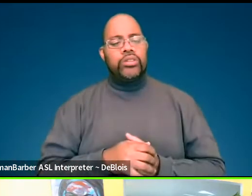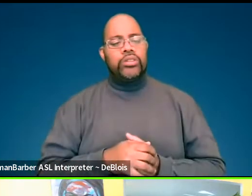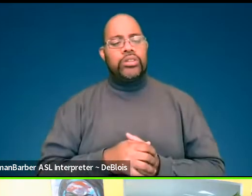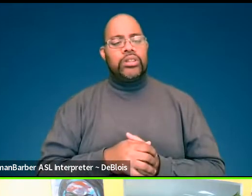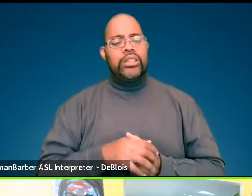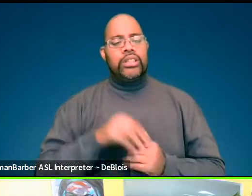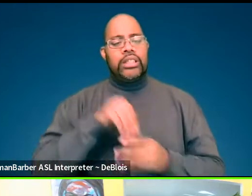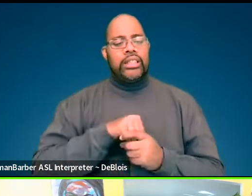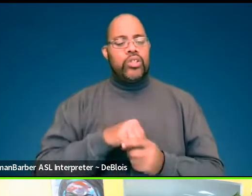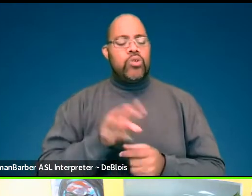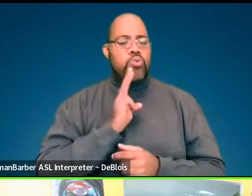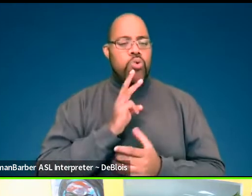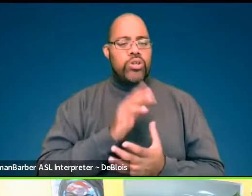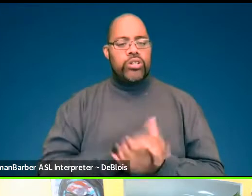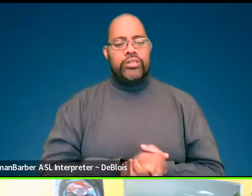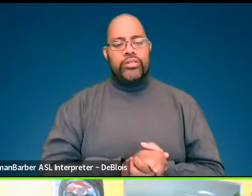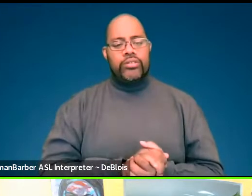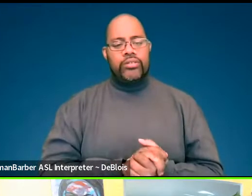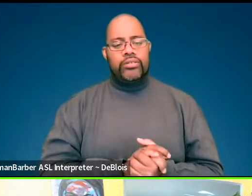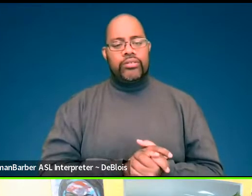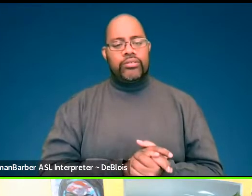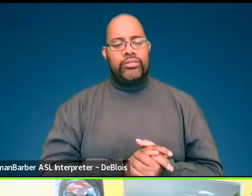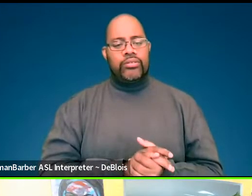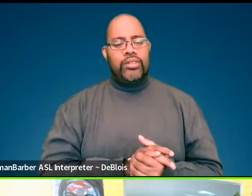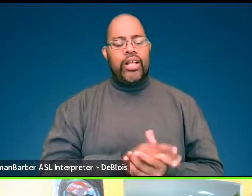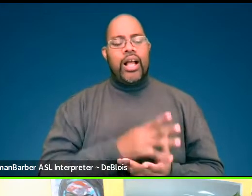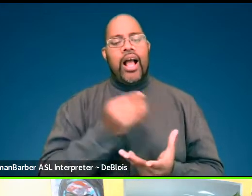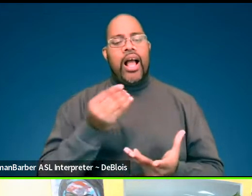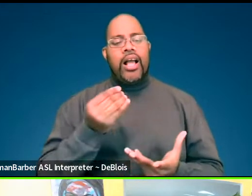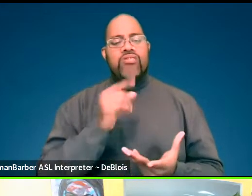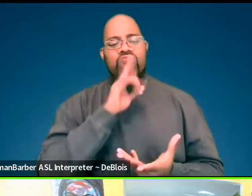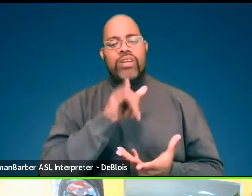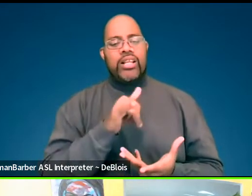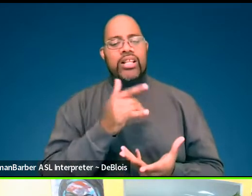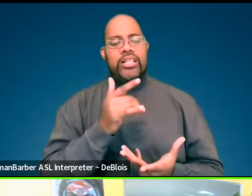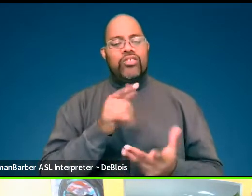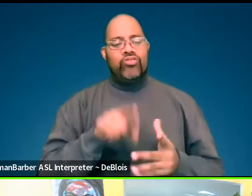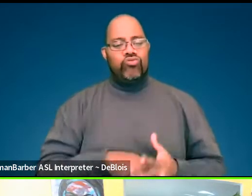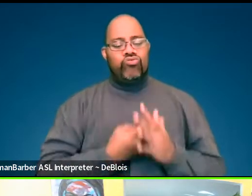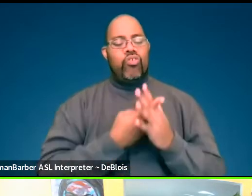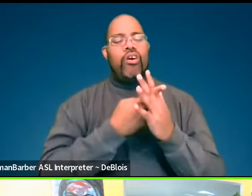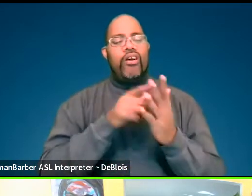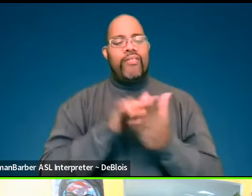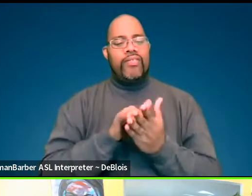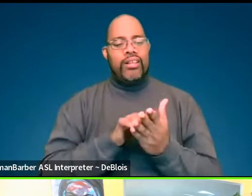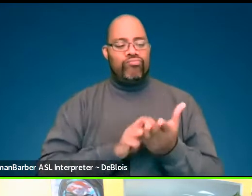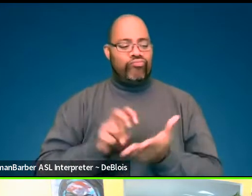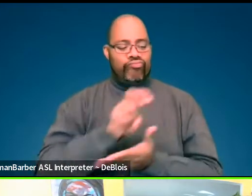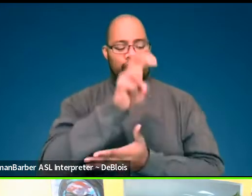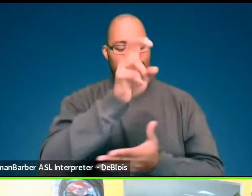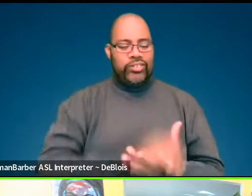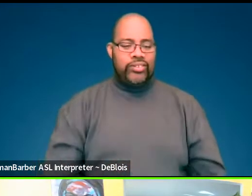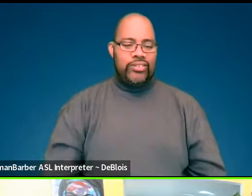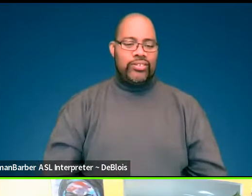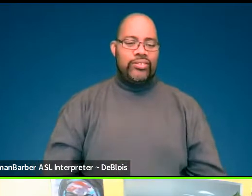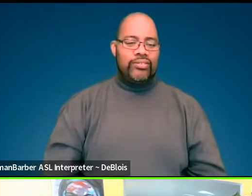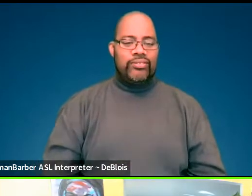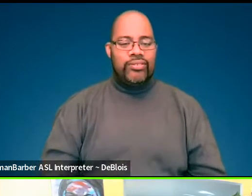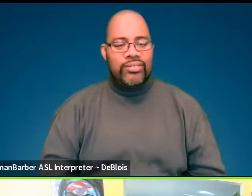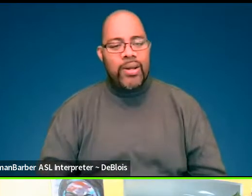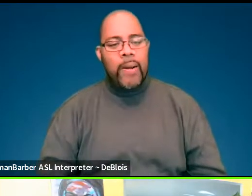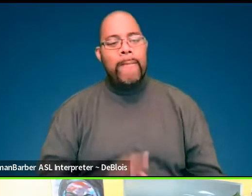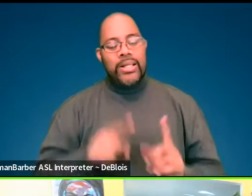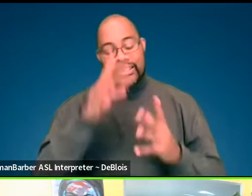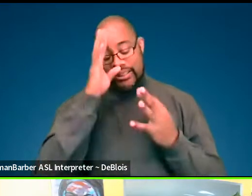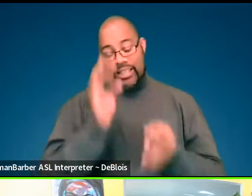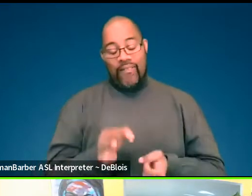in the water and really, you know, start that journey for them. But